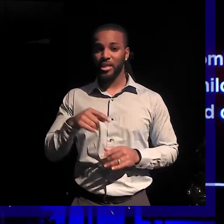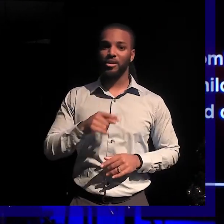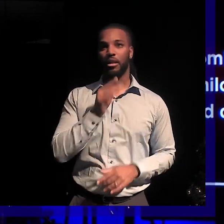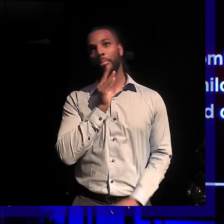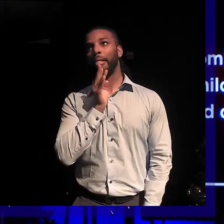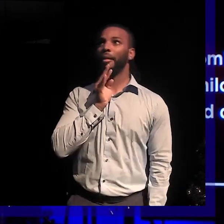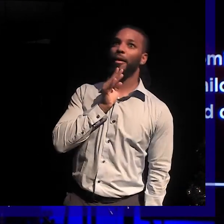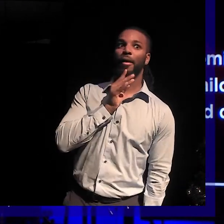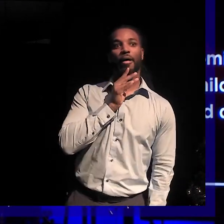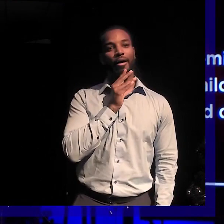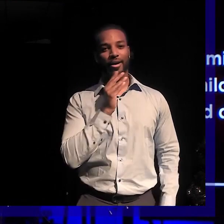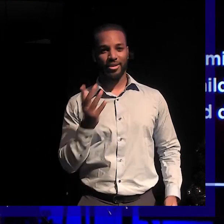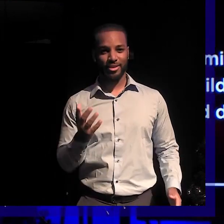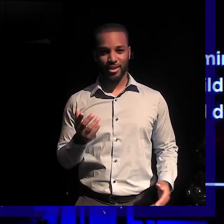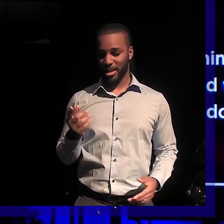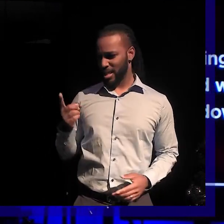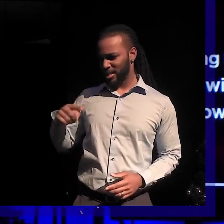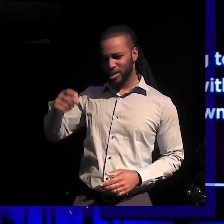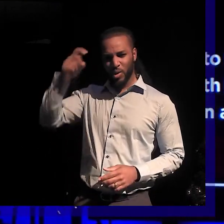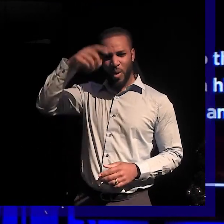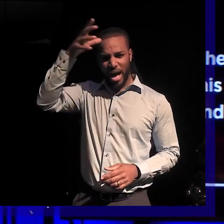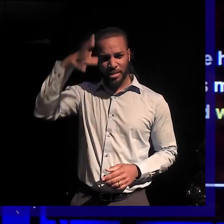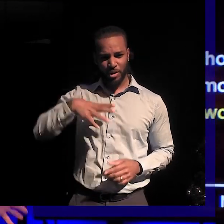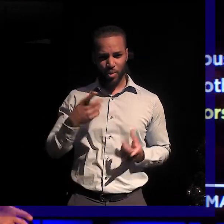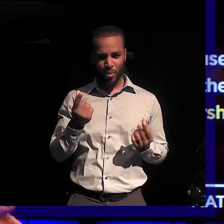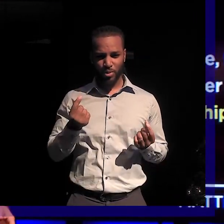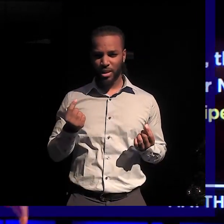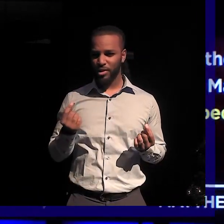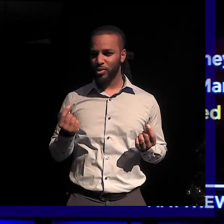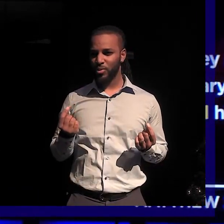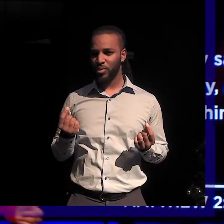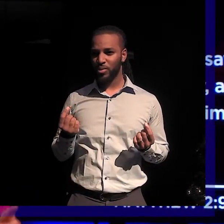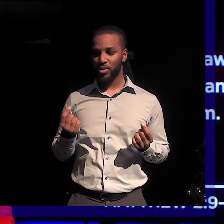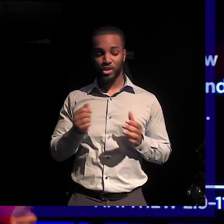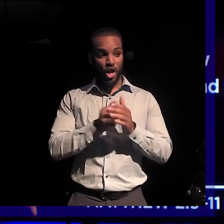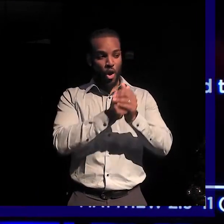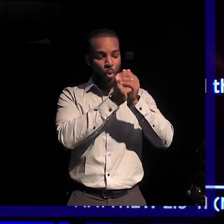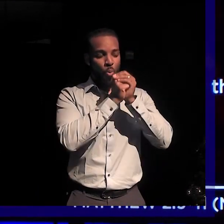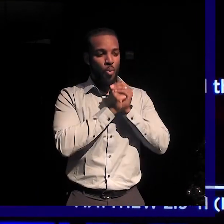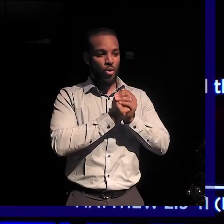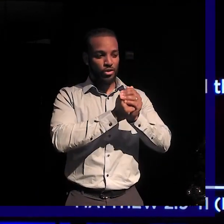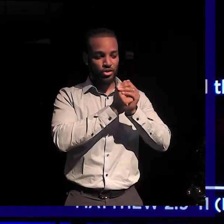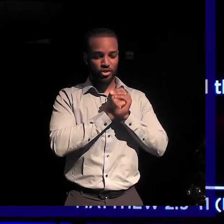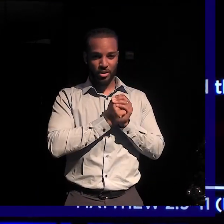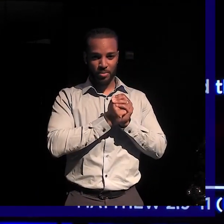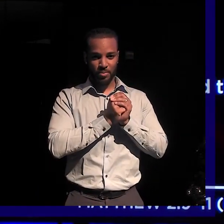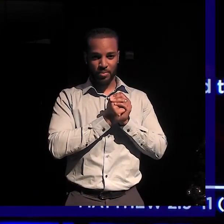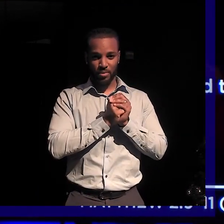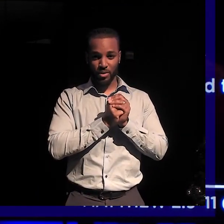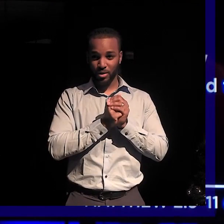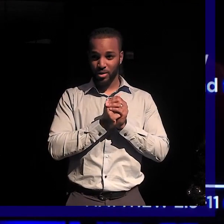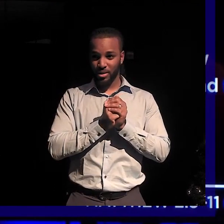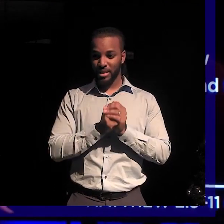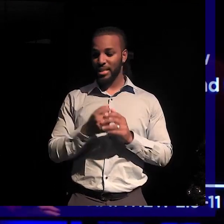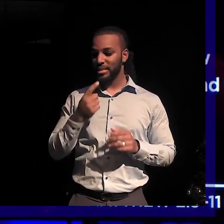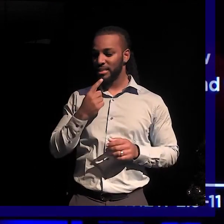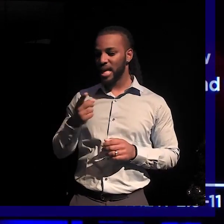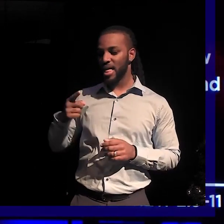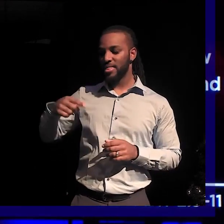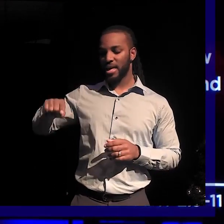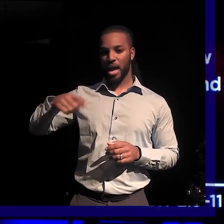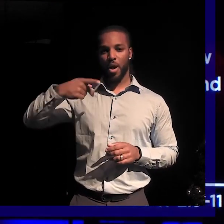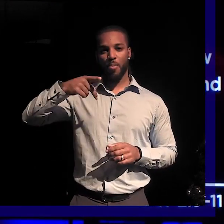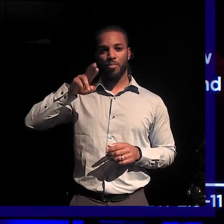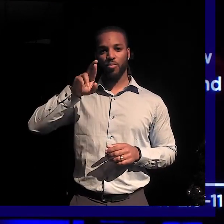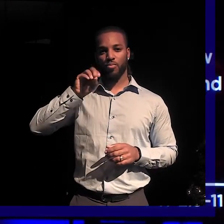talk. And what do? They worship. The word here for worship is they got